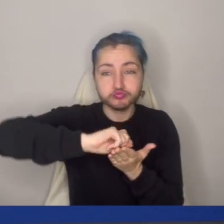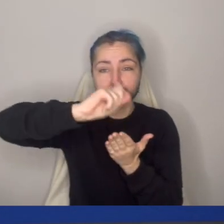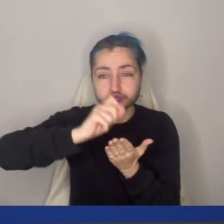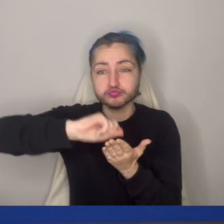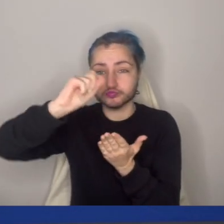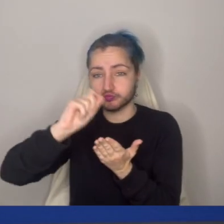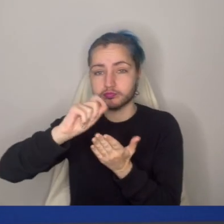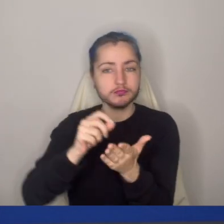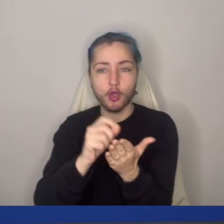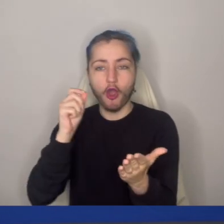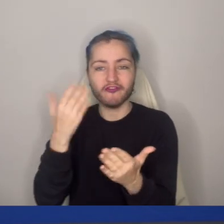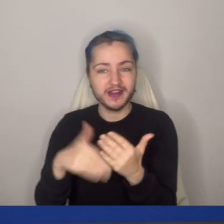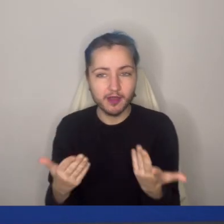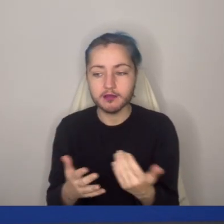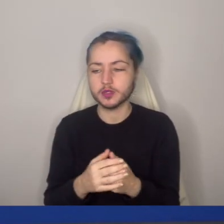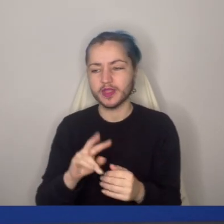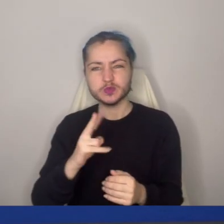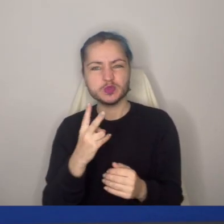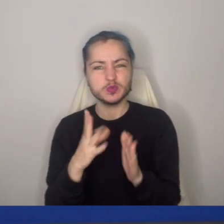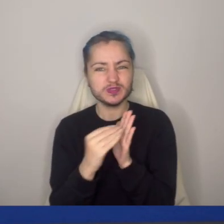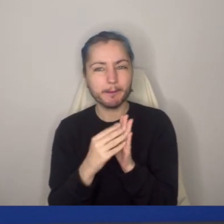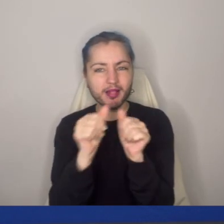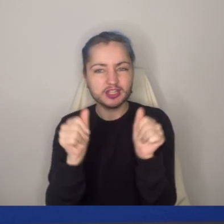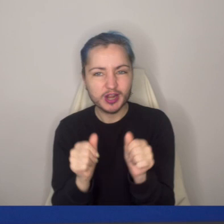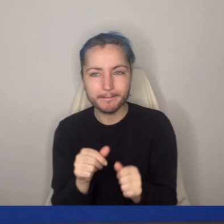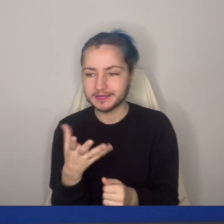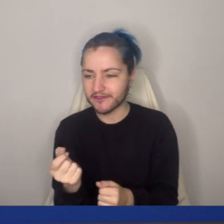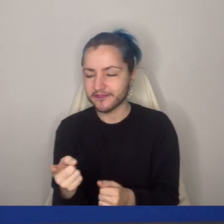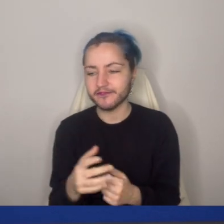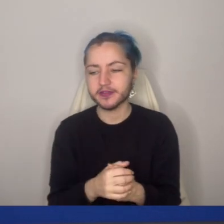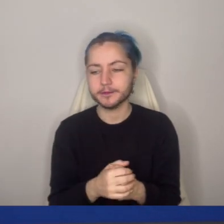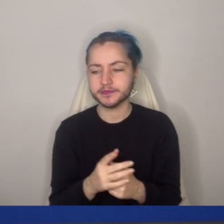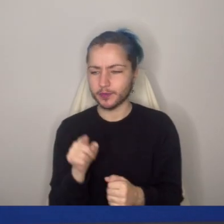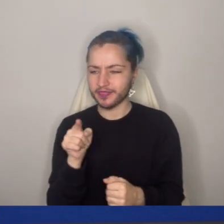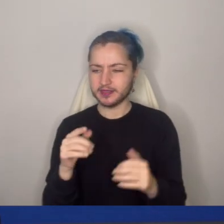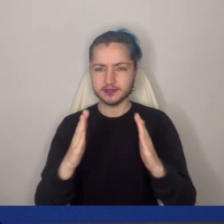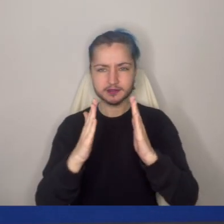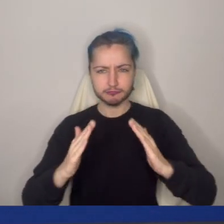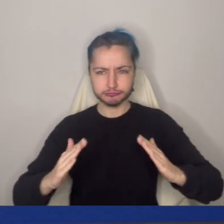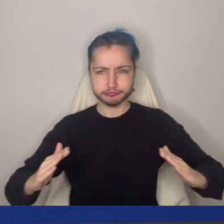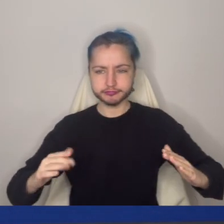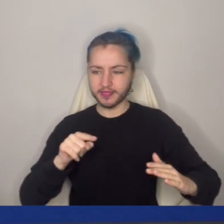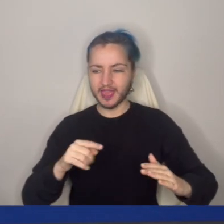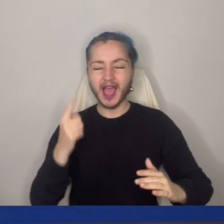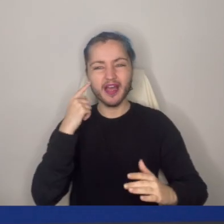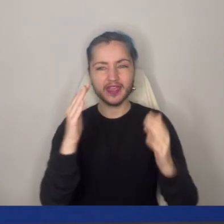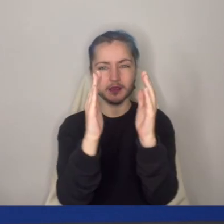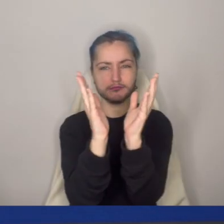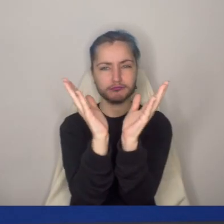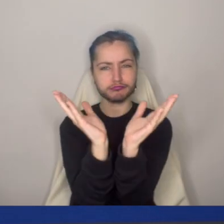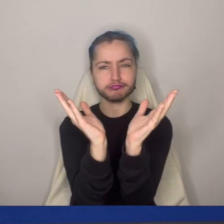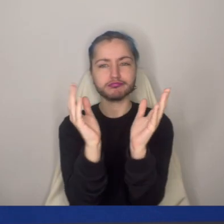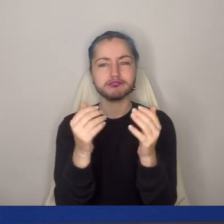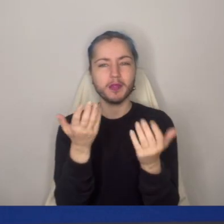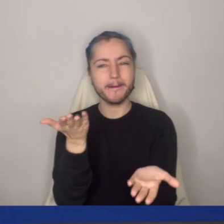those are the two kind of shapes. And I think because this is going this way down here, for balance, I'm going to make